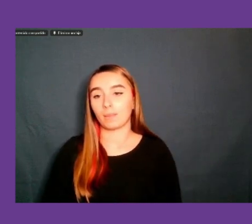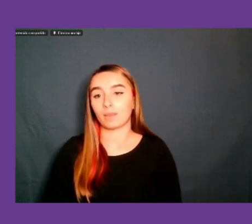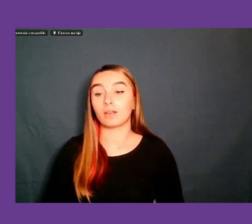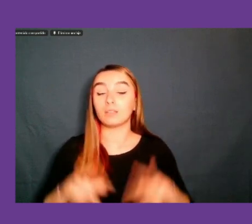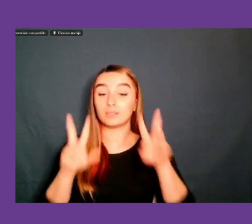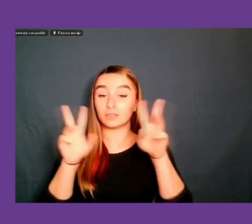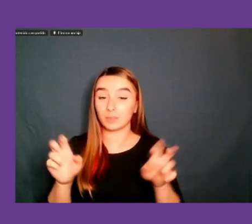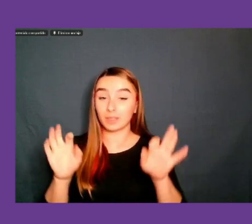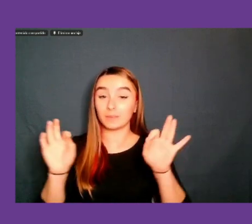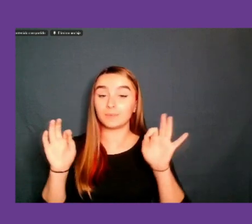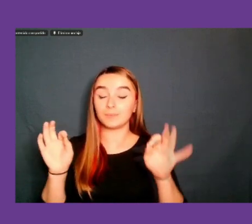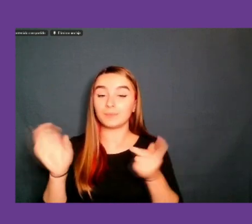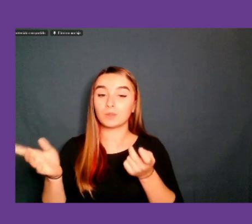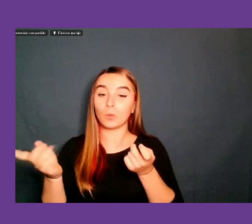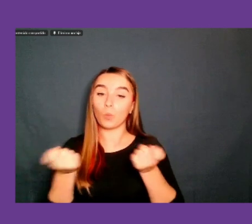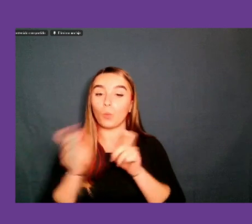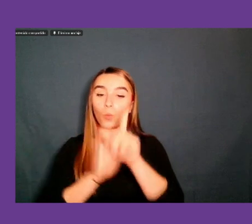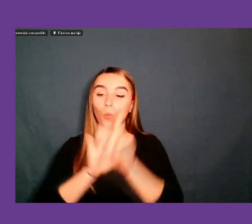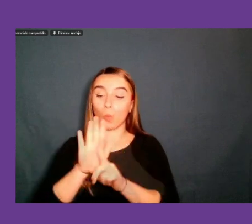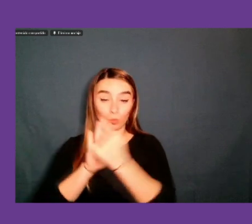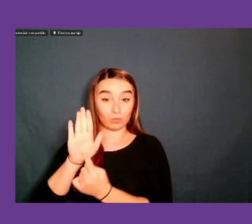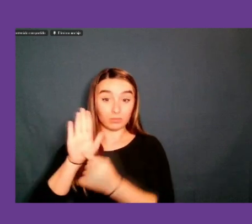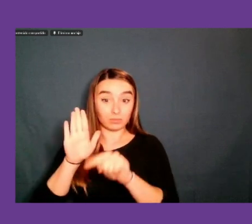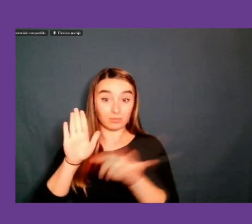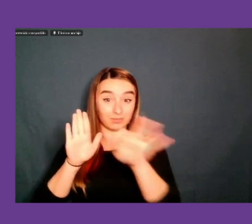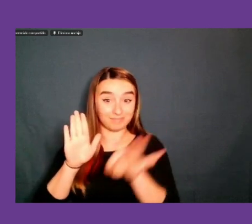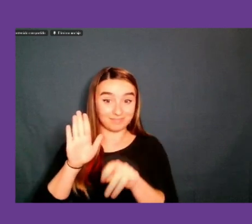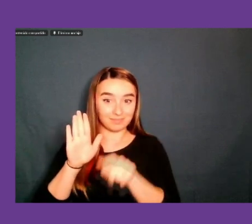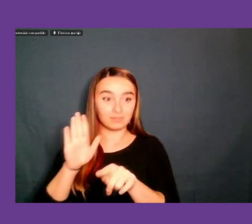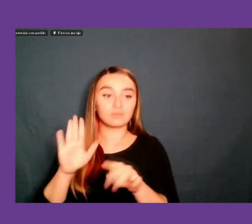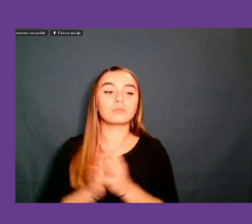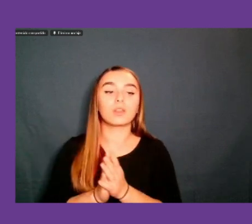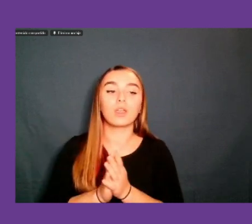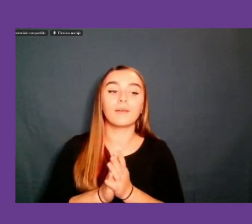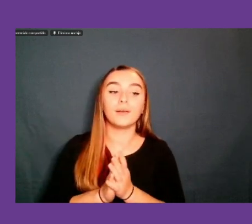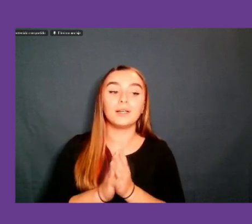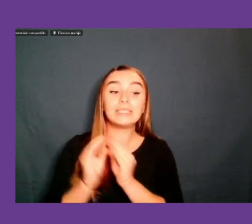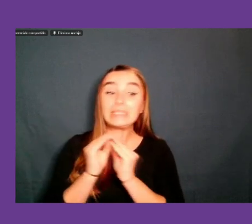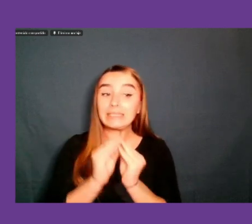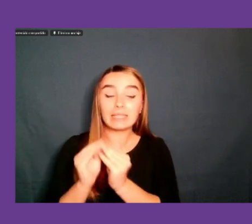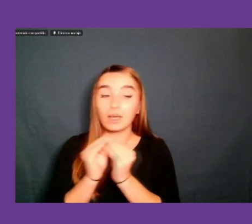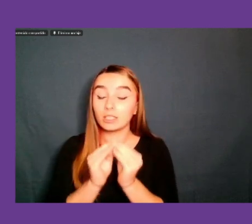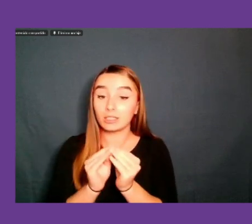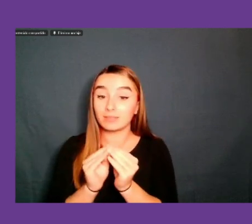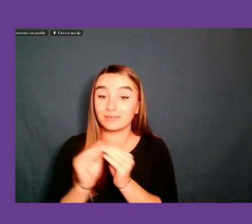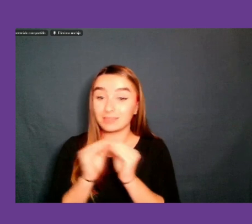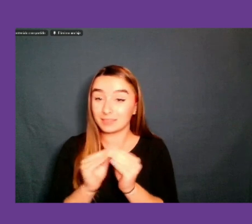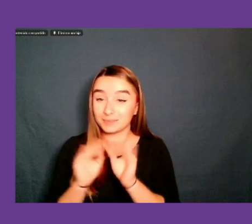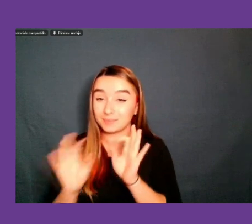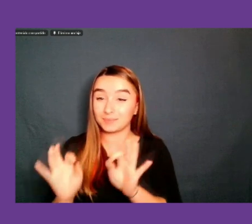the regulation, the standards, especially the standards supporting the regulations,